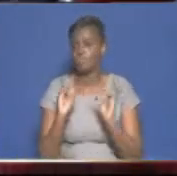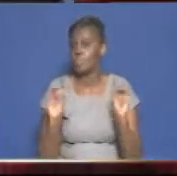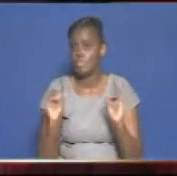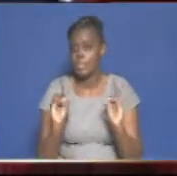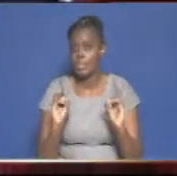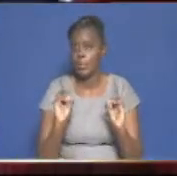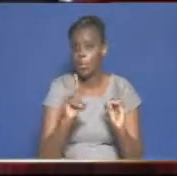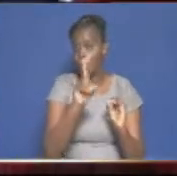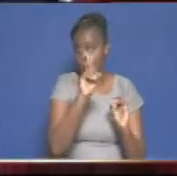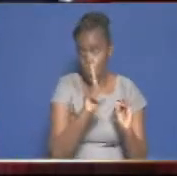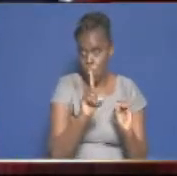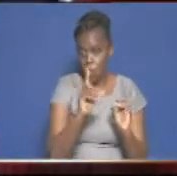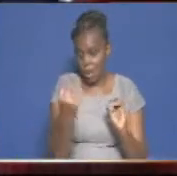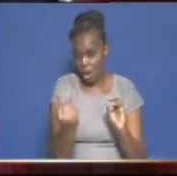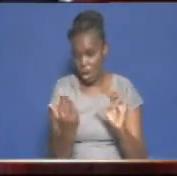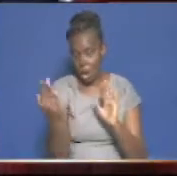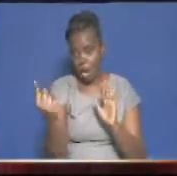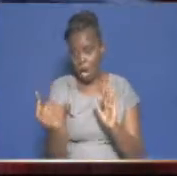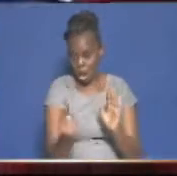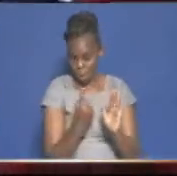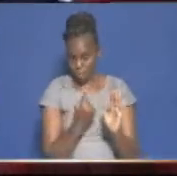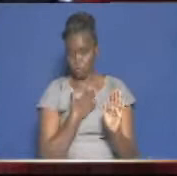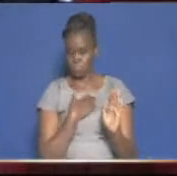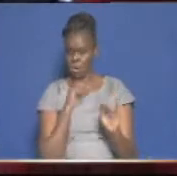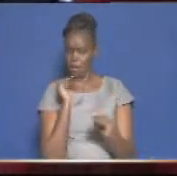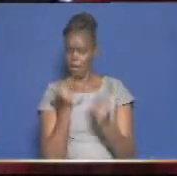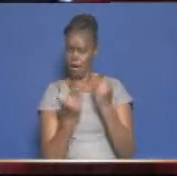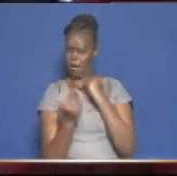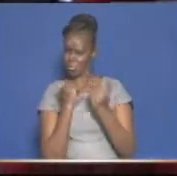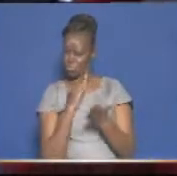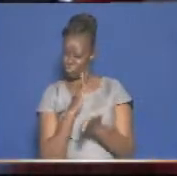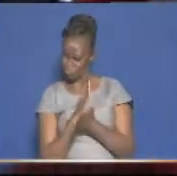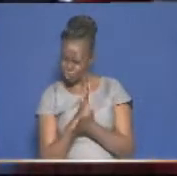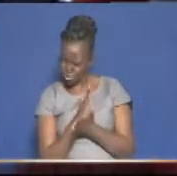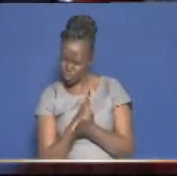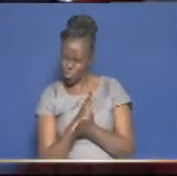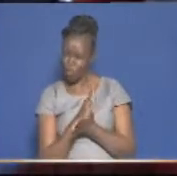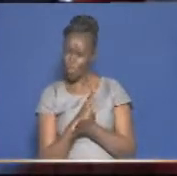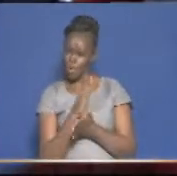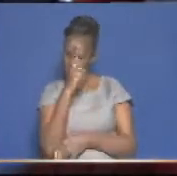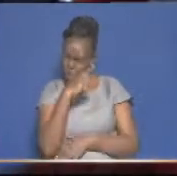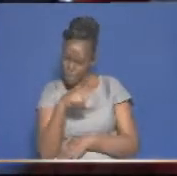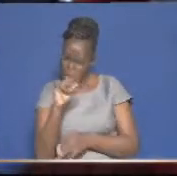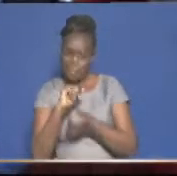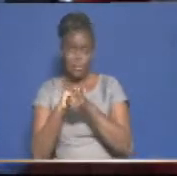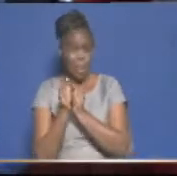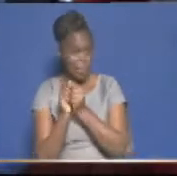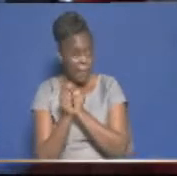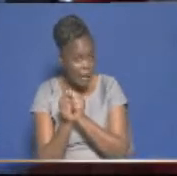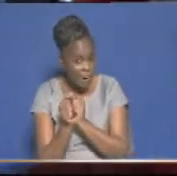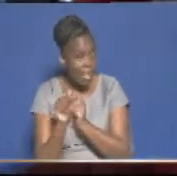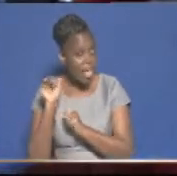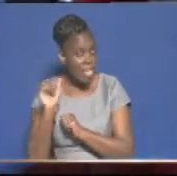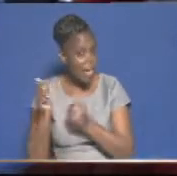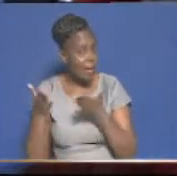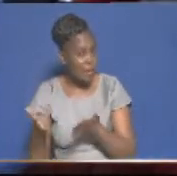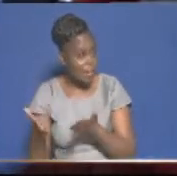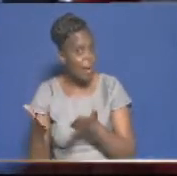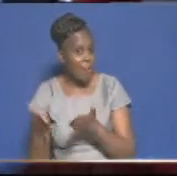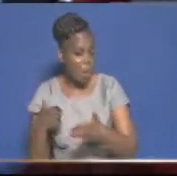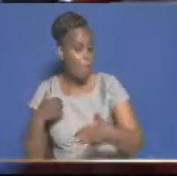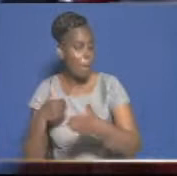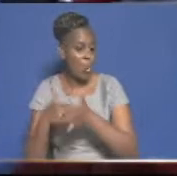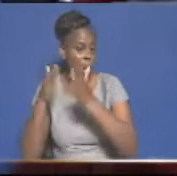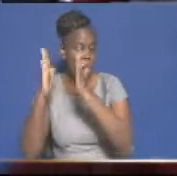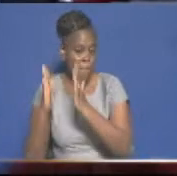one of them even approached me at the lobby and asked me, is it true that we have passed an amendment that is now going to bar